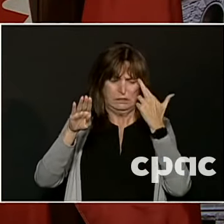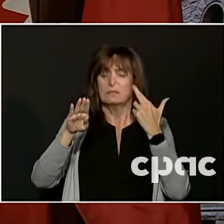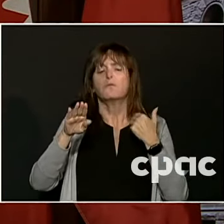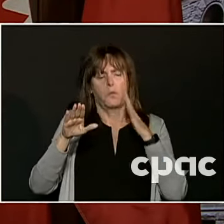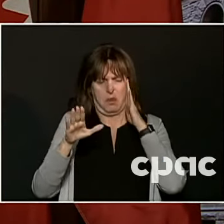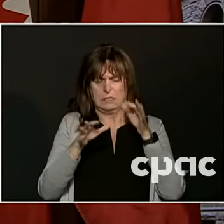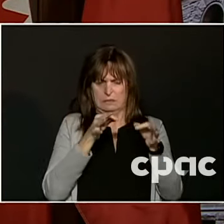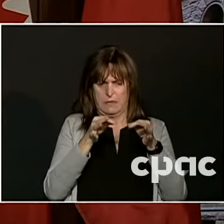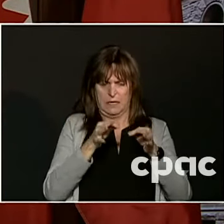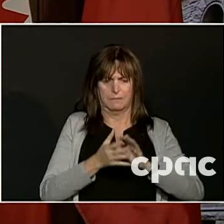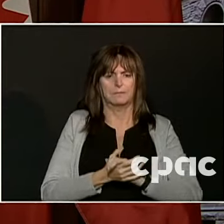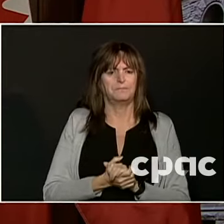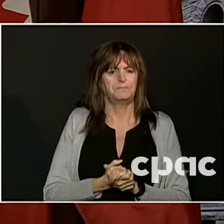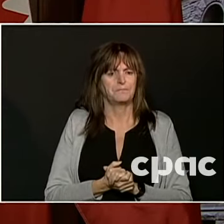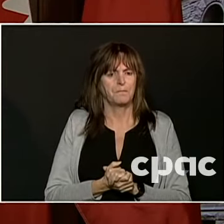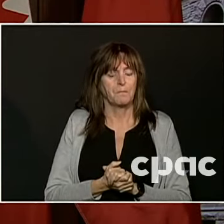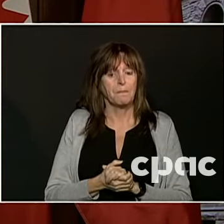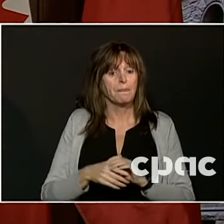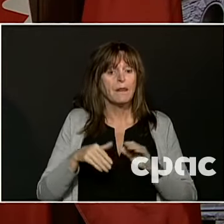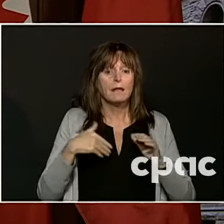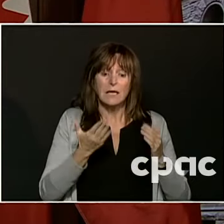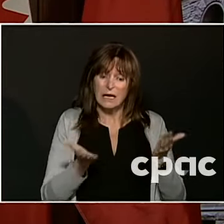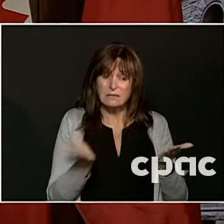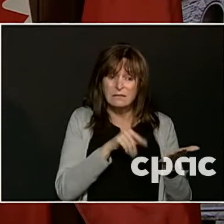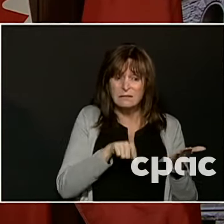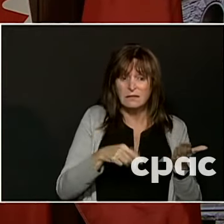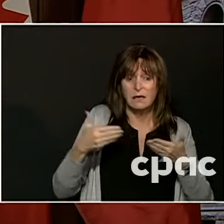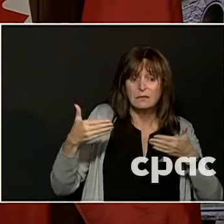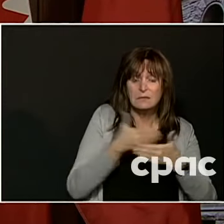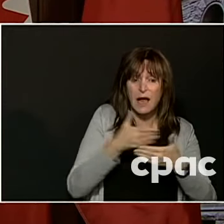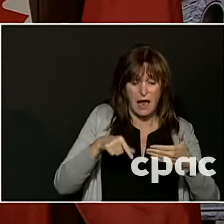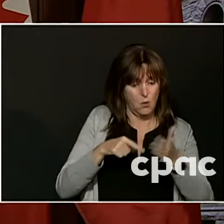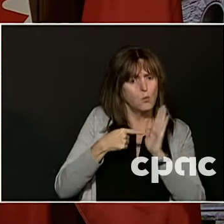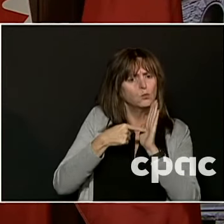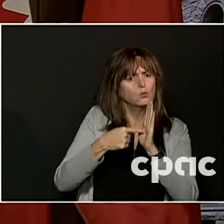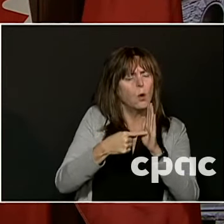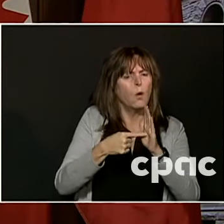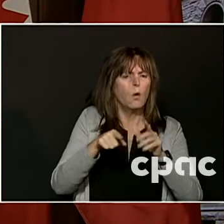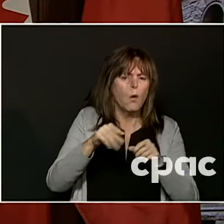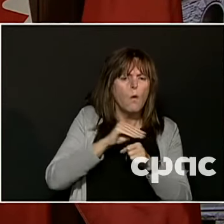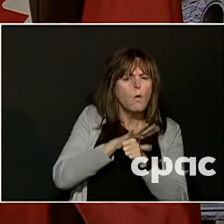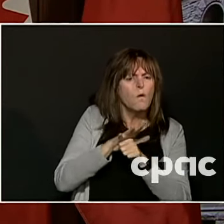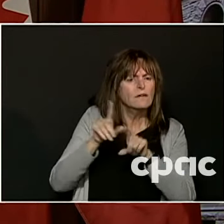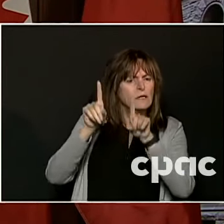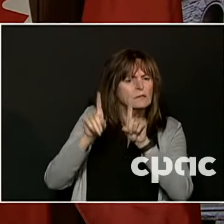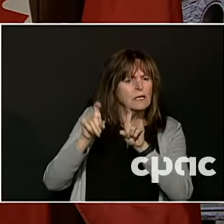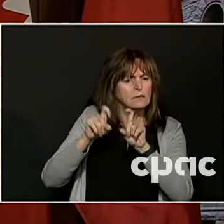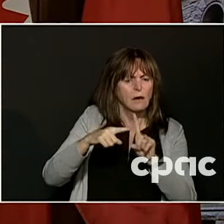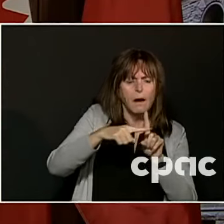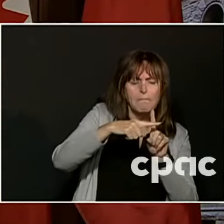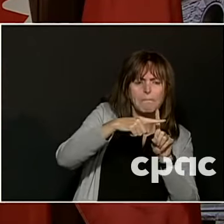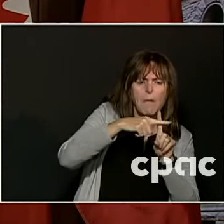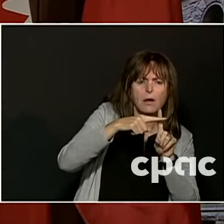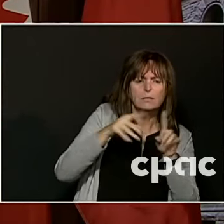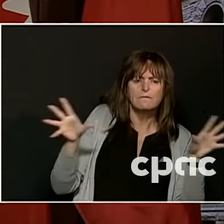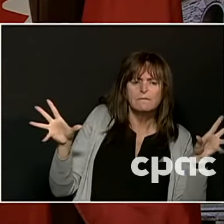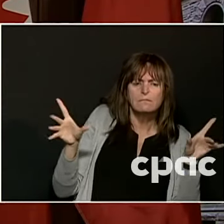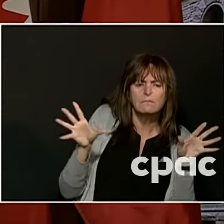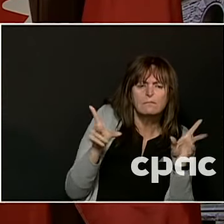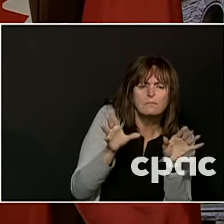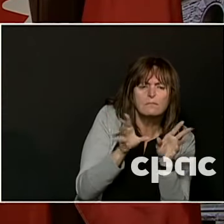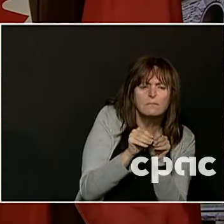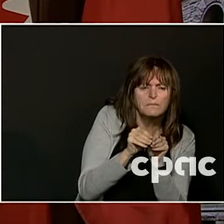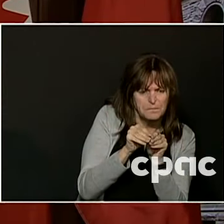shows COVID-19 testing percent positivity across public health units again. It's important to emphasize the public health units aren't doing the